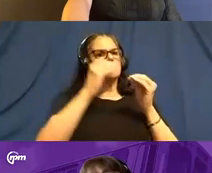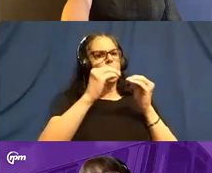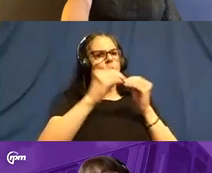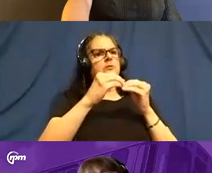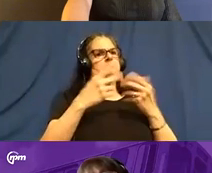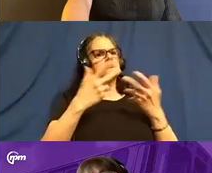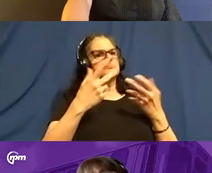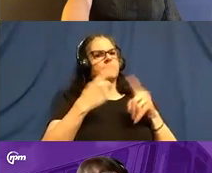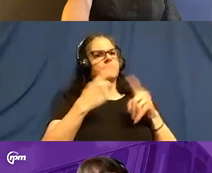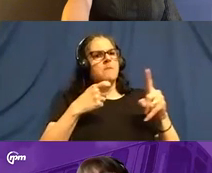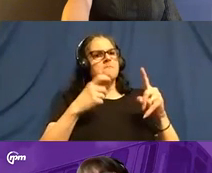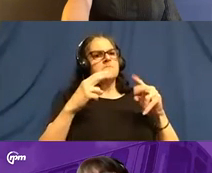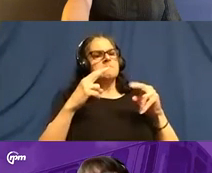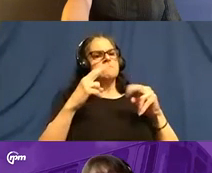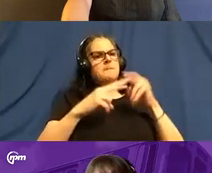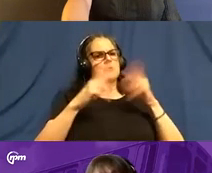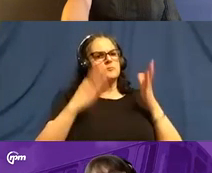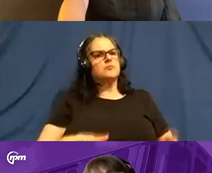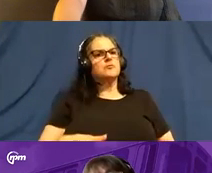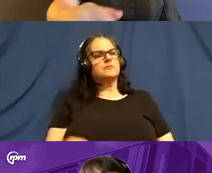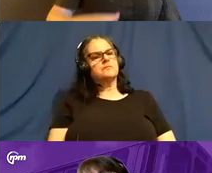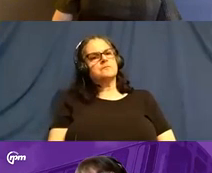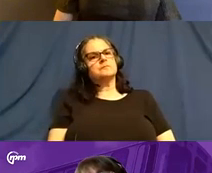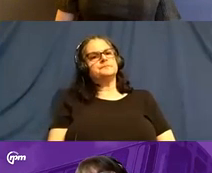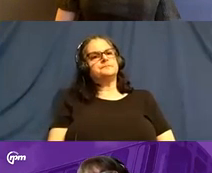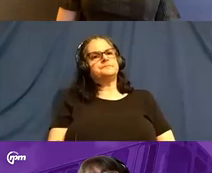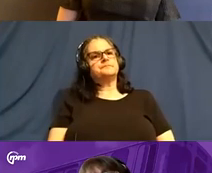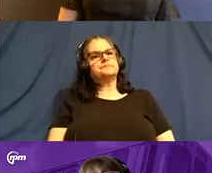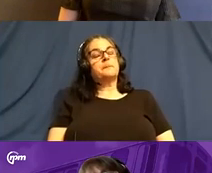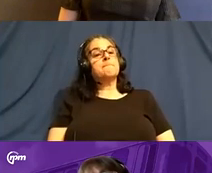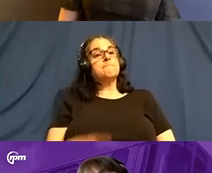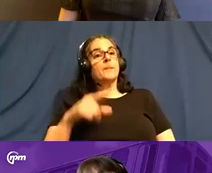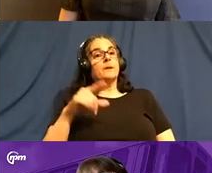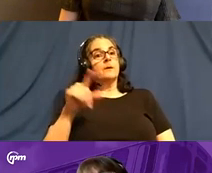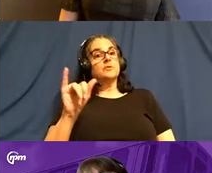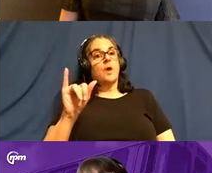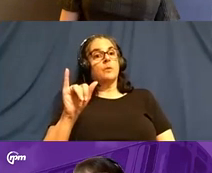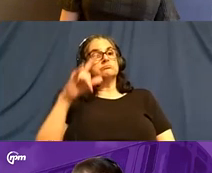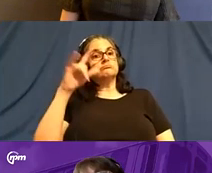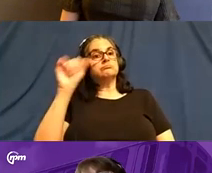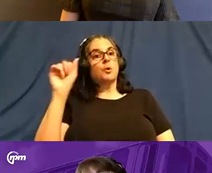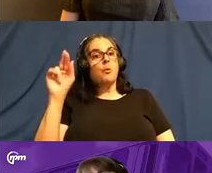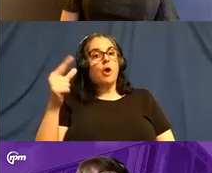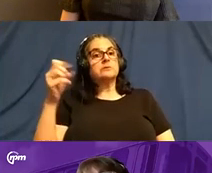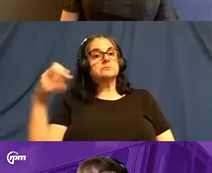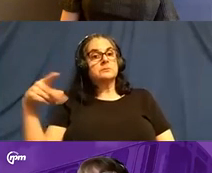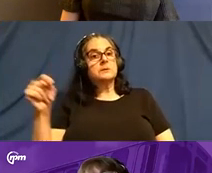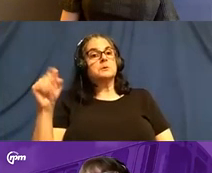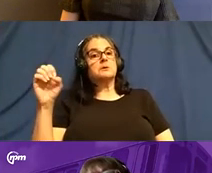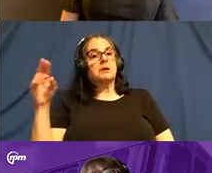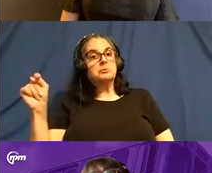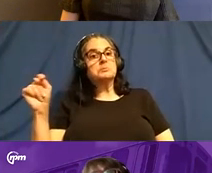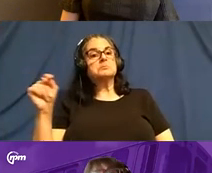want to mention that later this summer into the fall, we will be hosting or co-hosting events